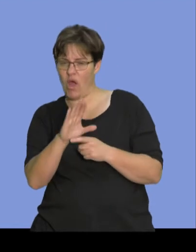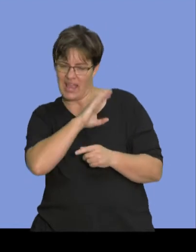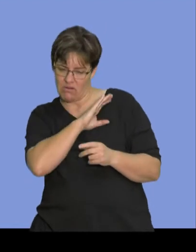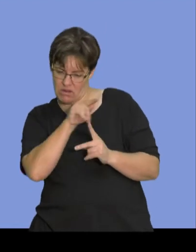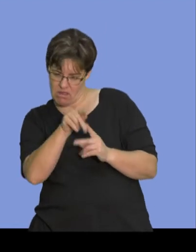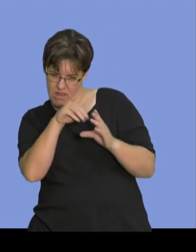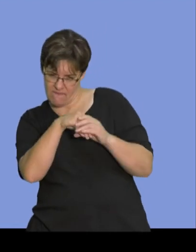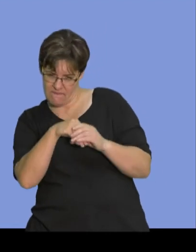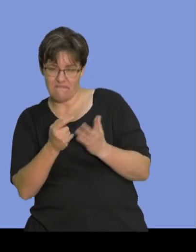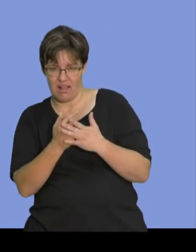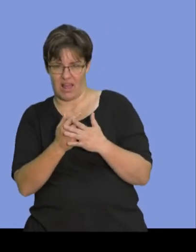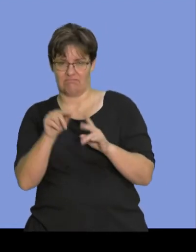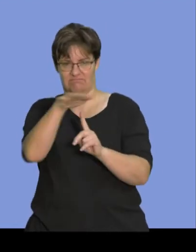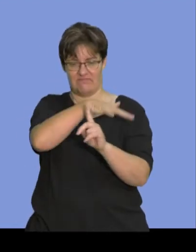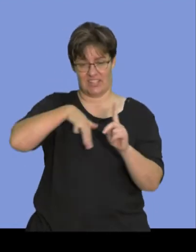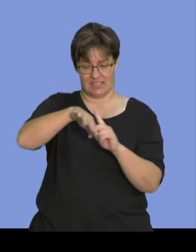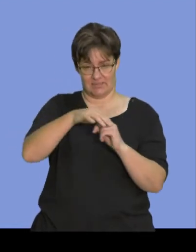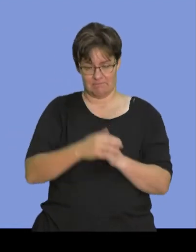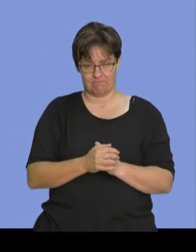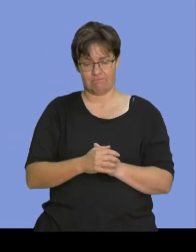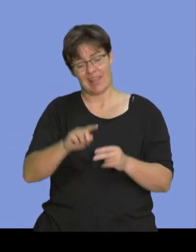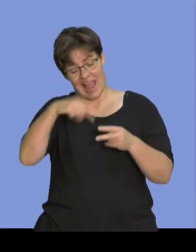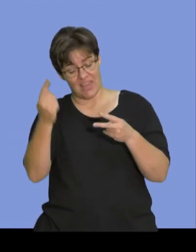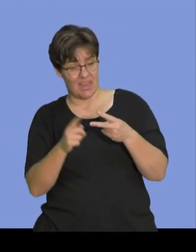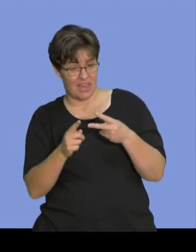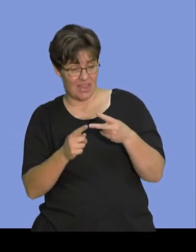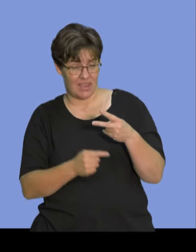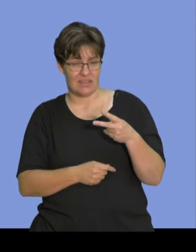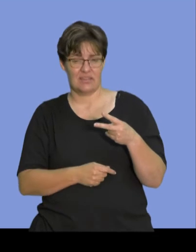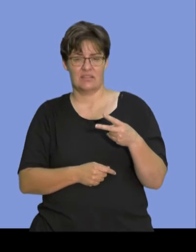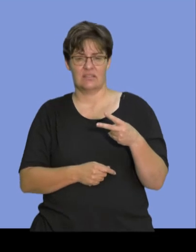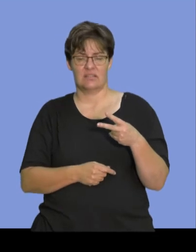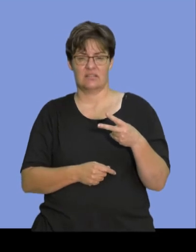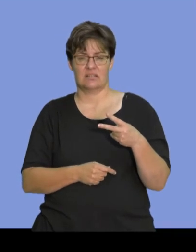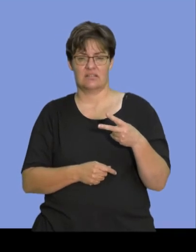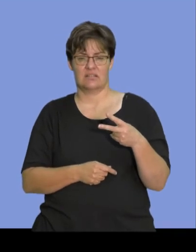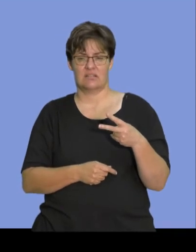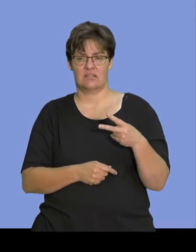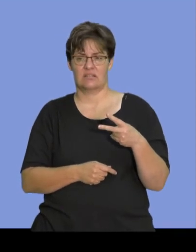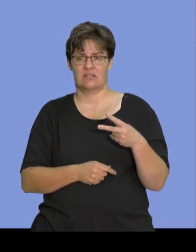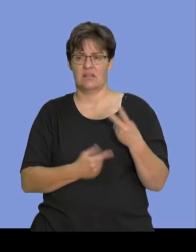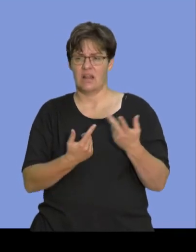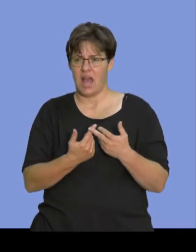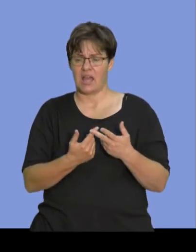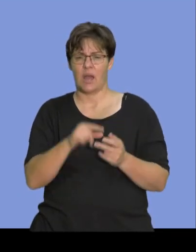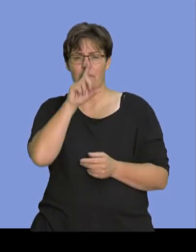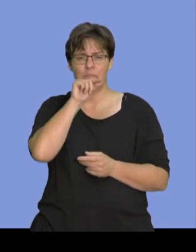shows those characteristics, okay? Now, one of the other functions, it has to do with the guidance of migratory birds